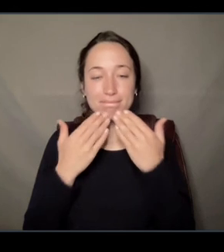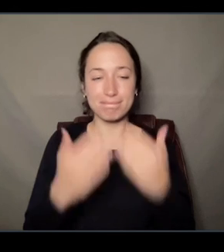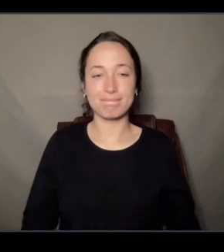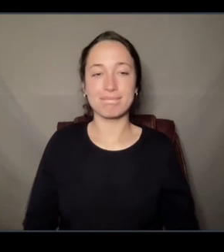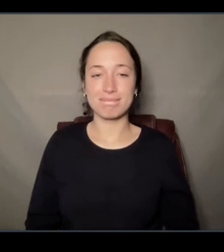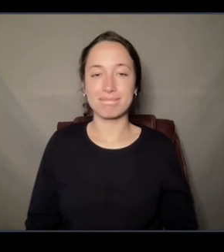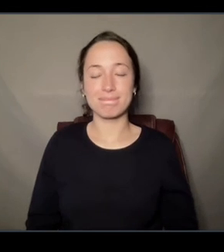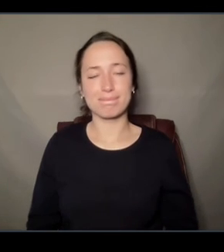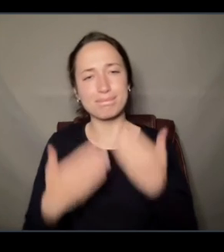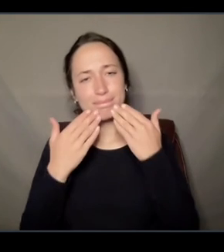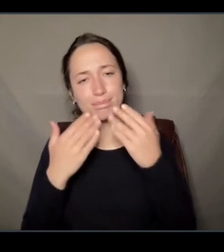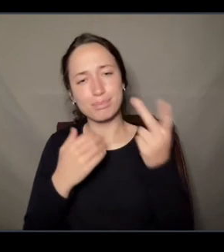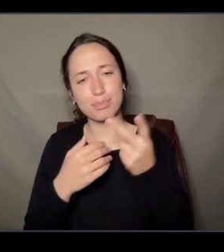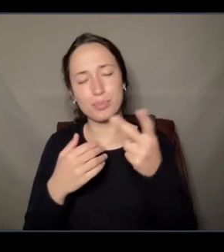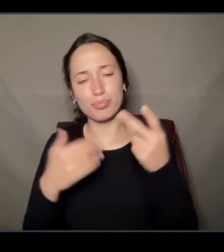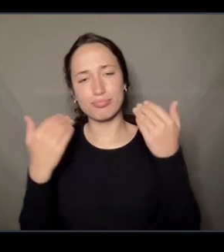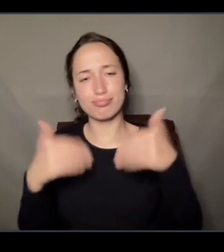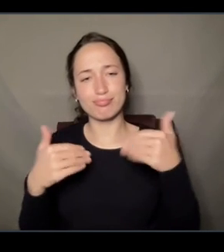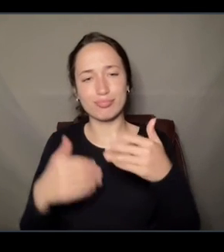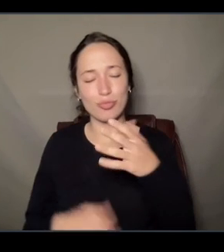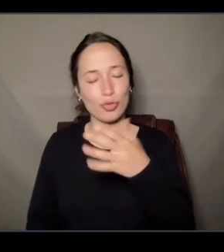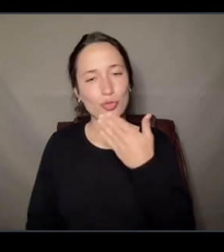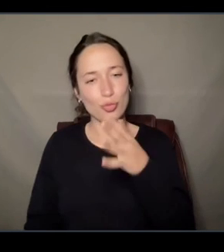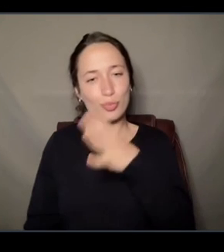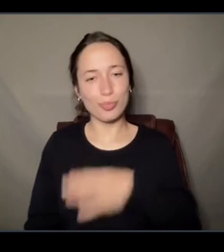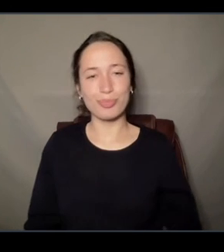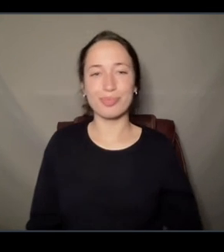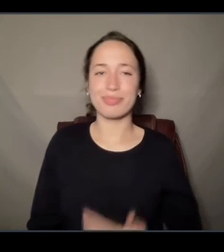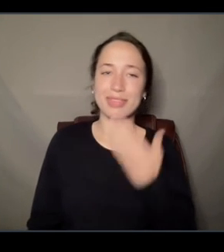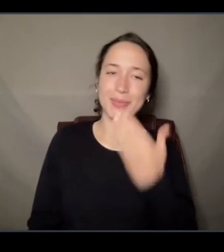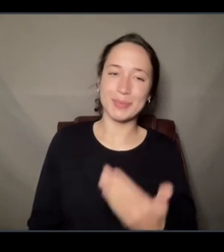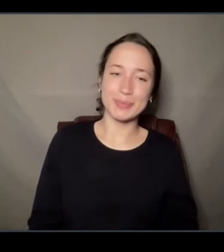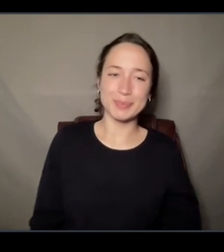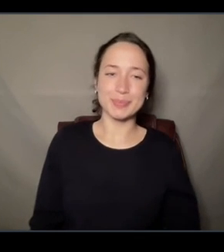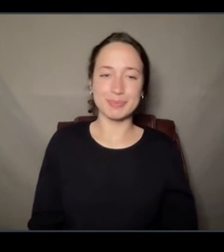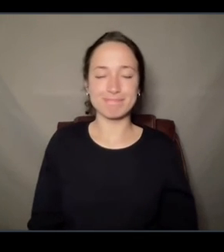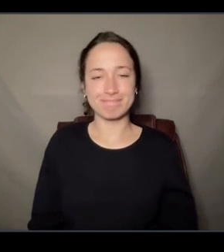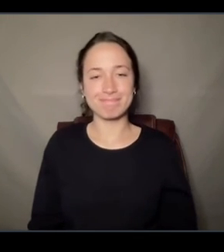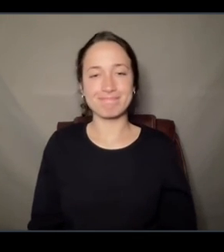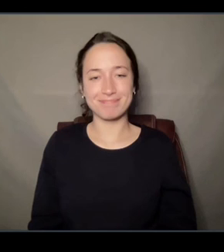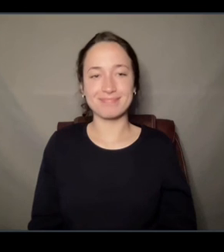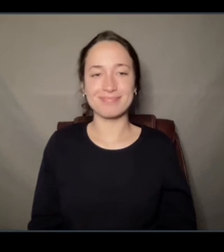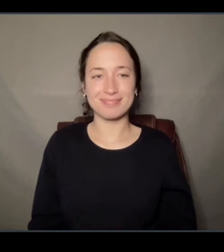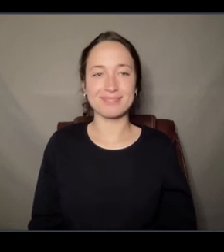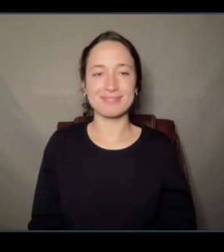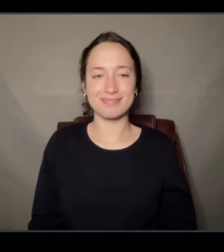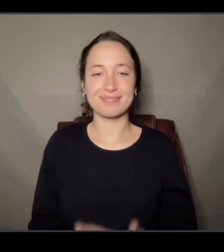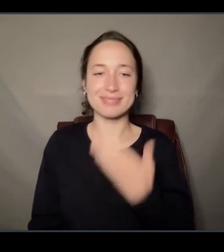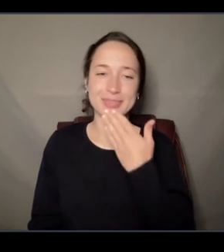both so much again. Thank you so much. You are incredible women. Thank you. Thank you. Thank you.